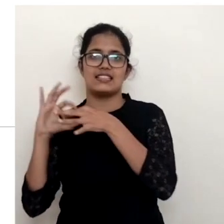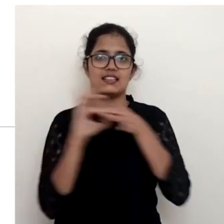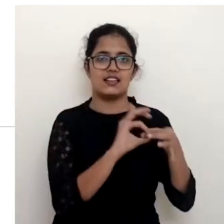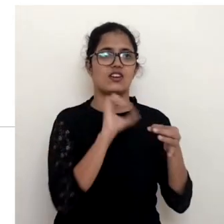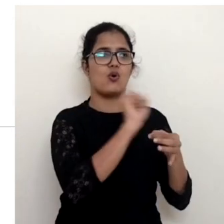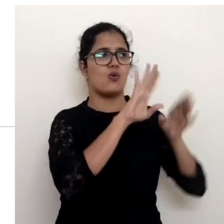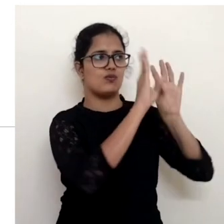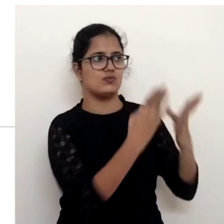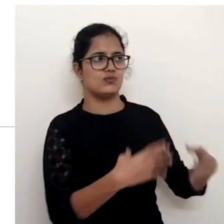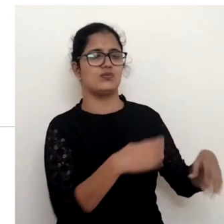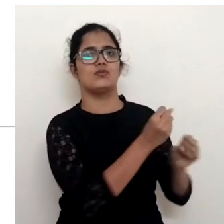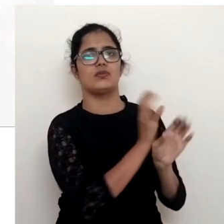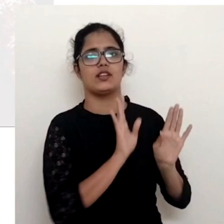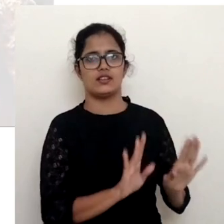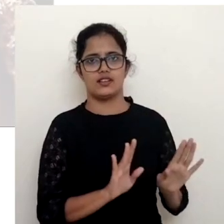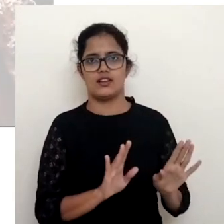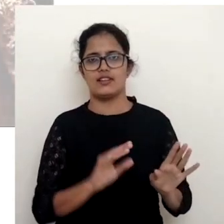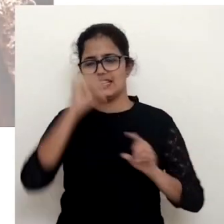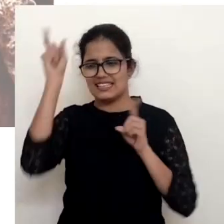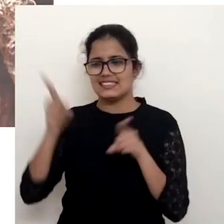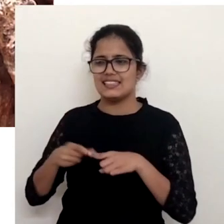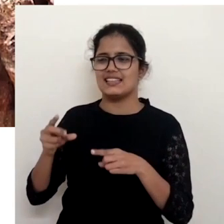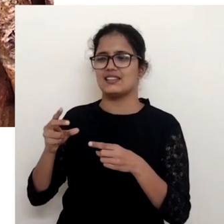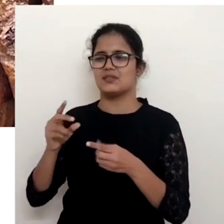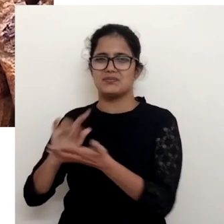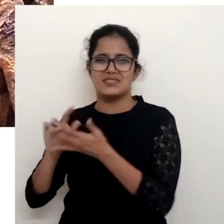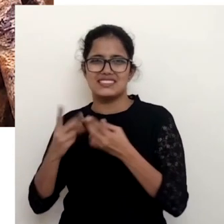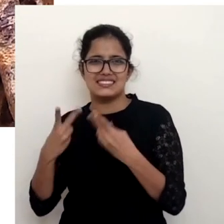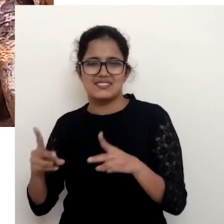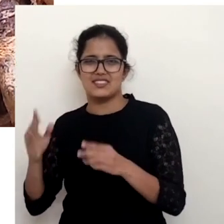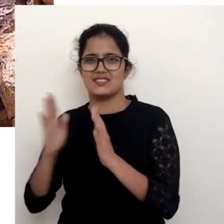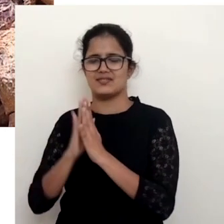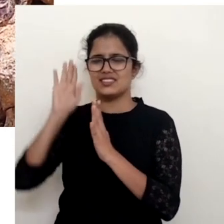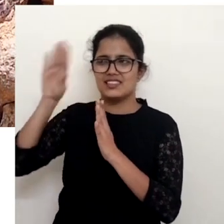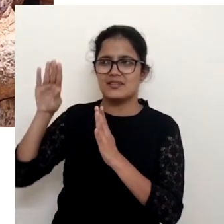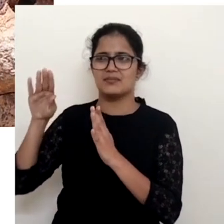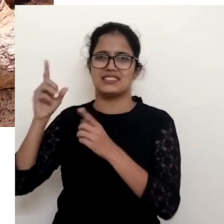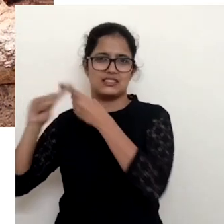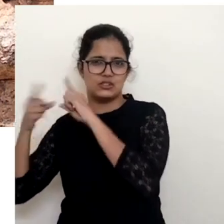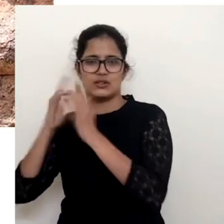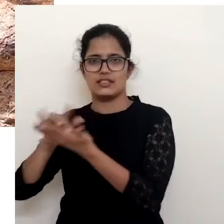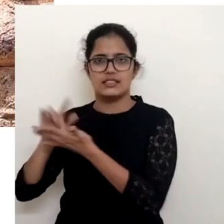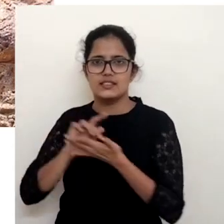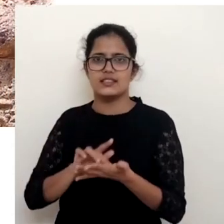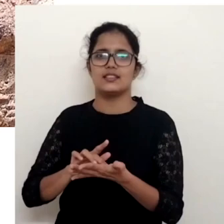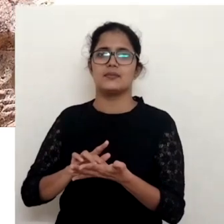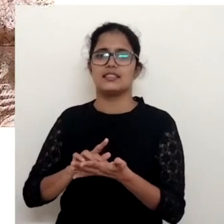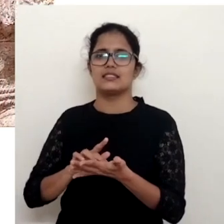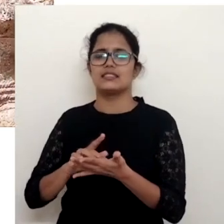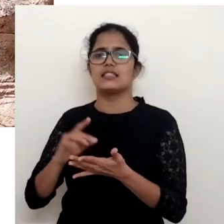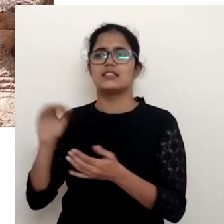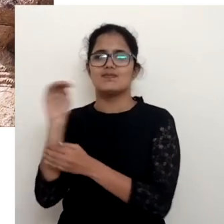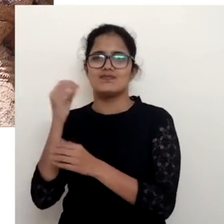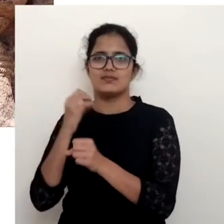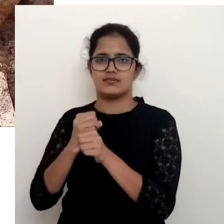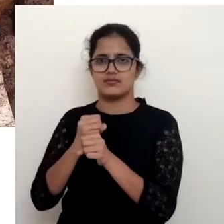head. She was interested in the Nag Devtas, the serpent deities that you see adorning so